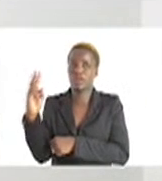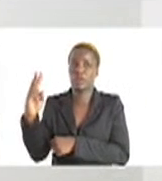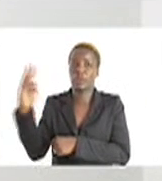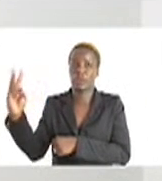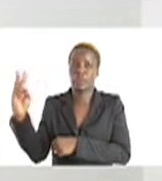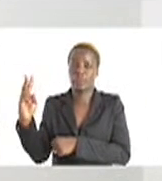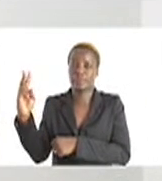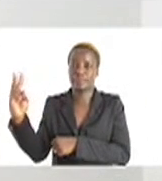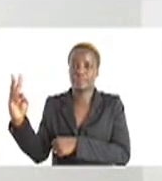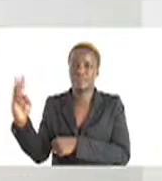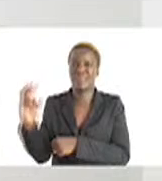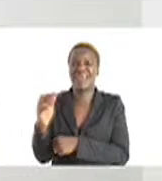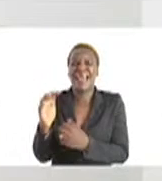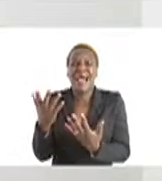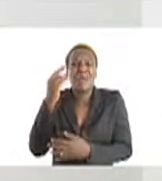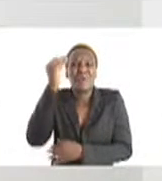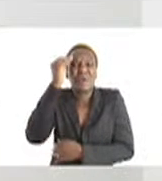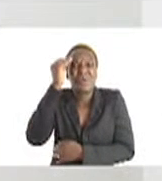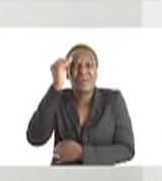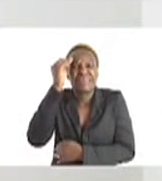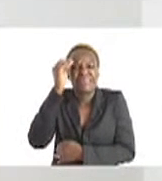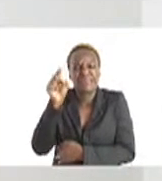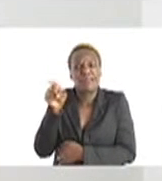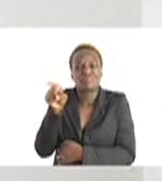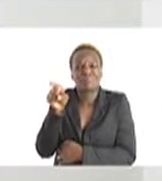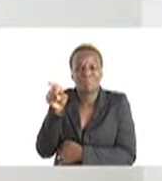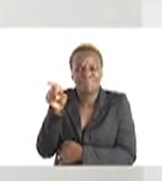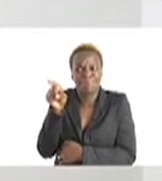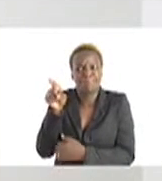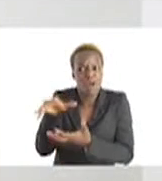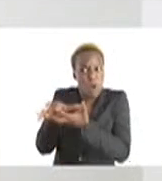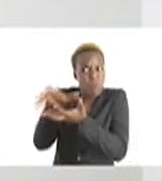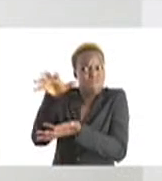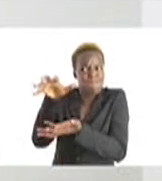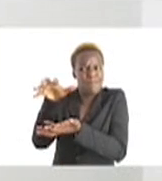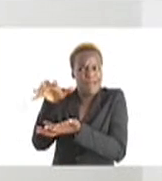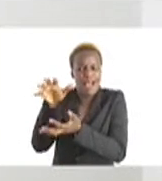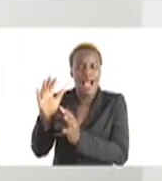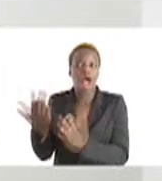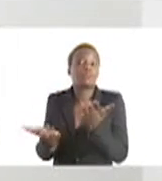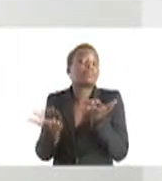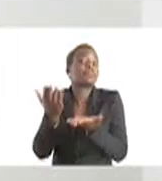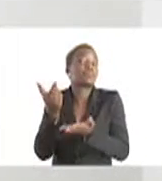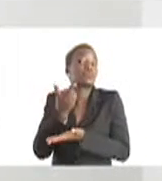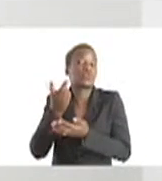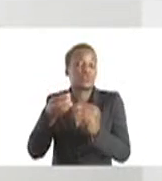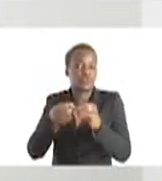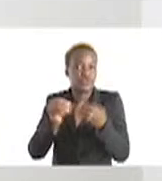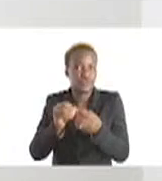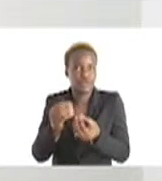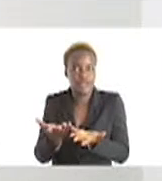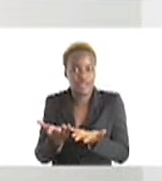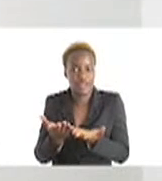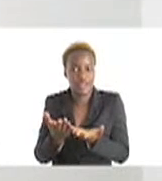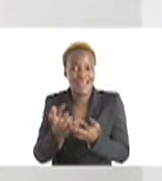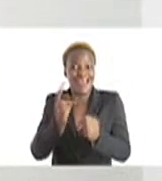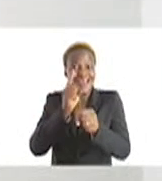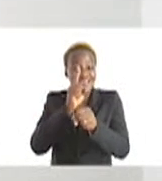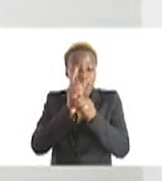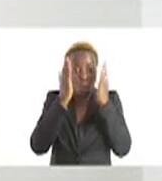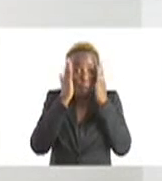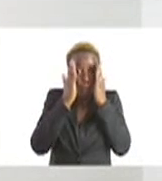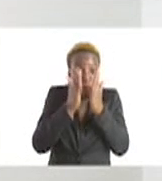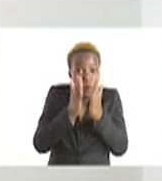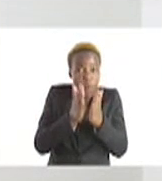which one is bigger than the other one? How can we compare these two numbers? We can first look on